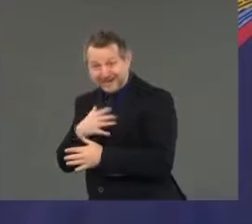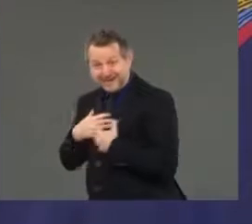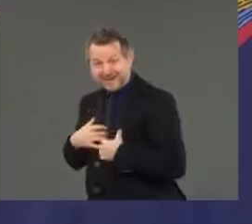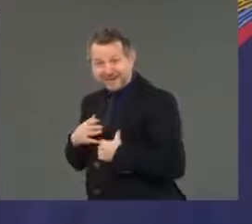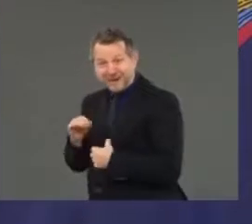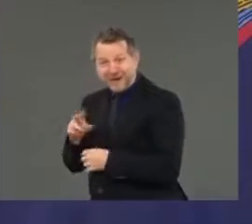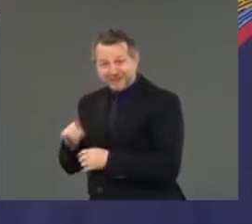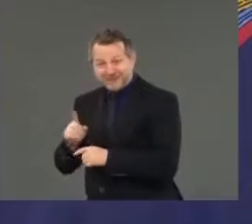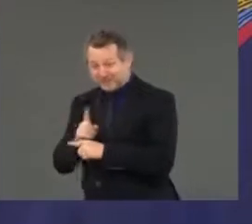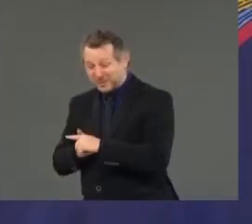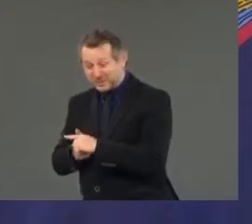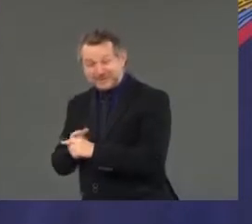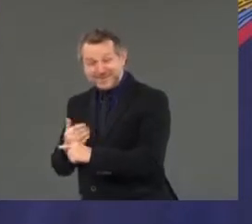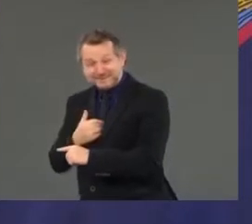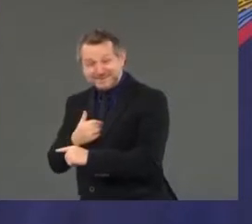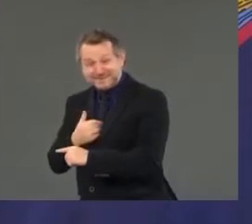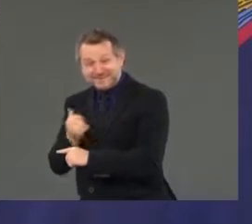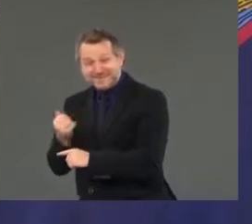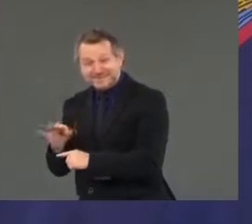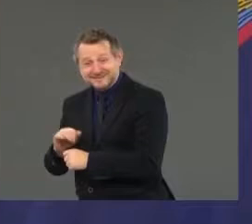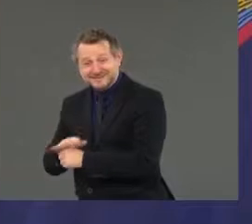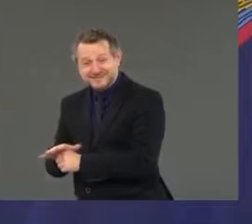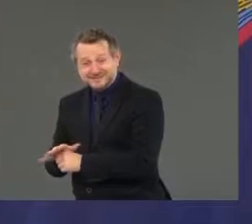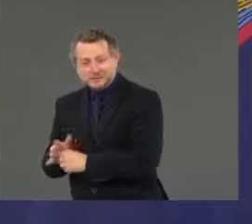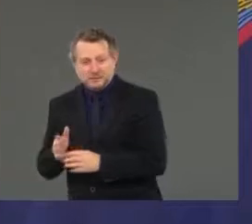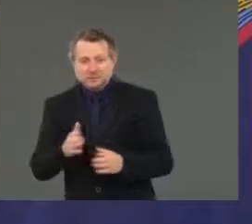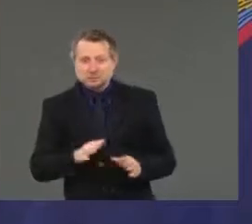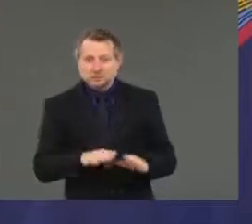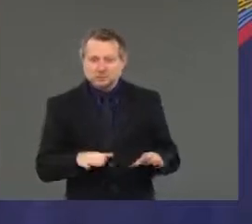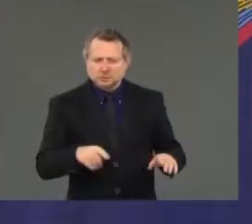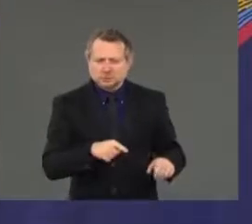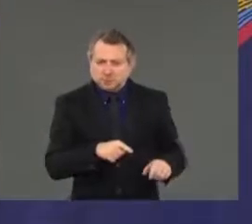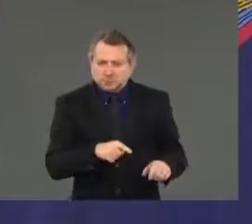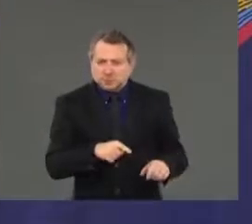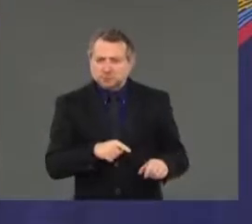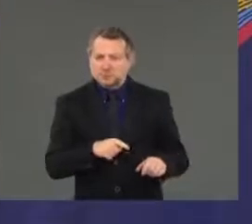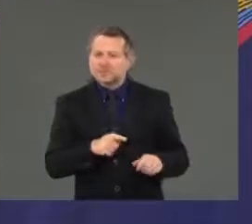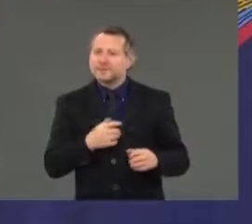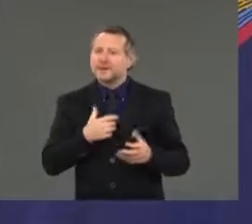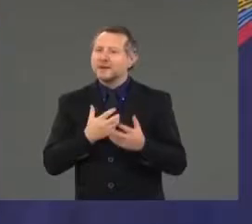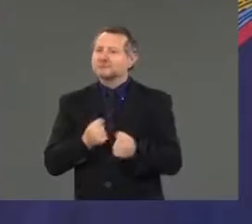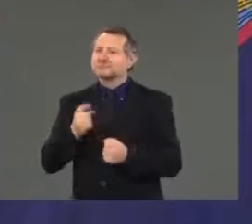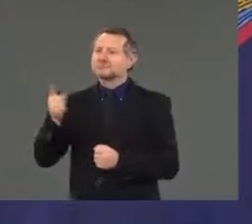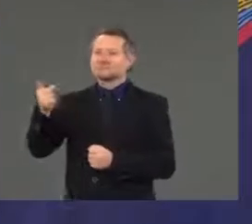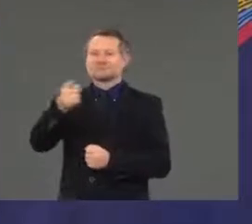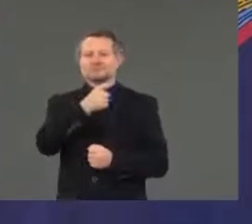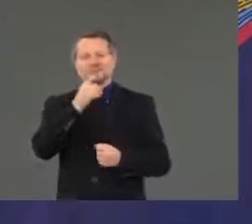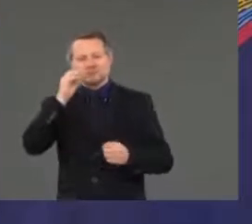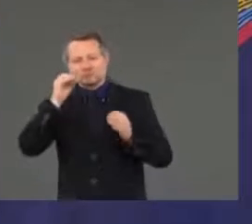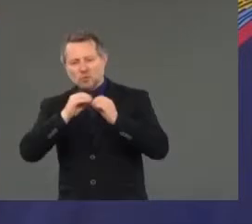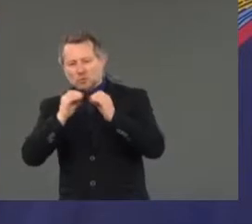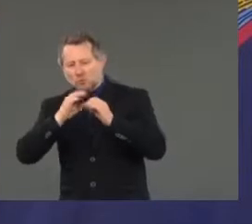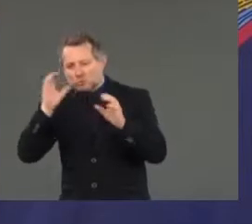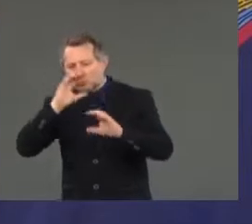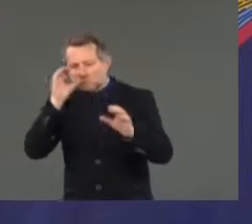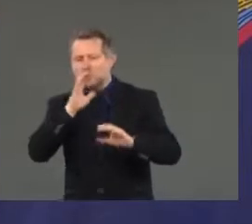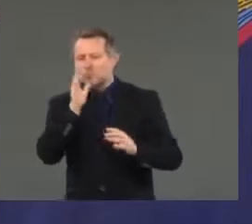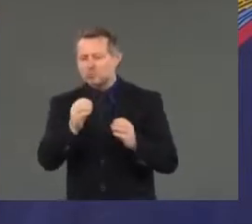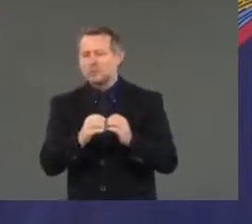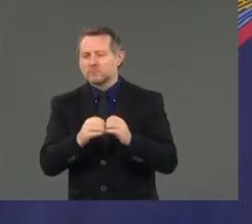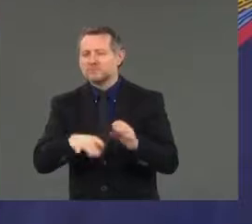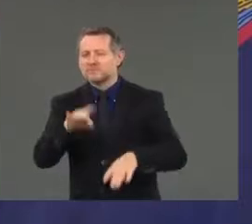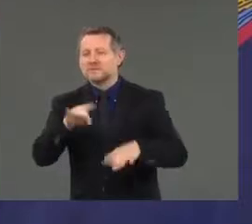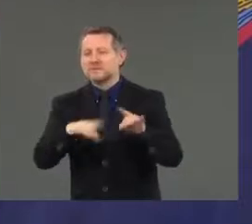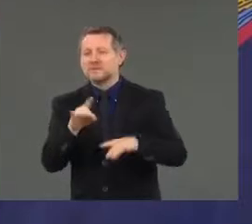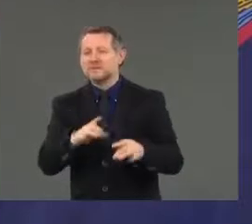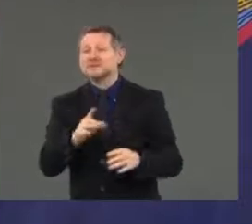The more they look, I believe, the more they will find. Your specific question, I haven't gotten any information